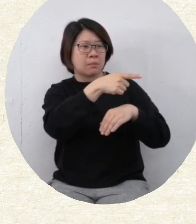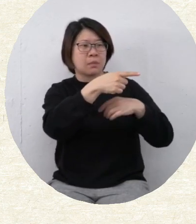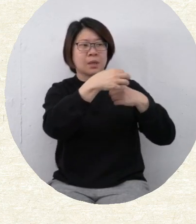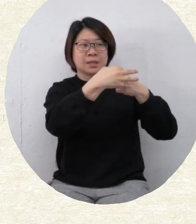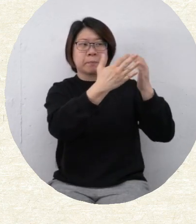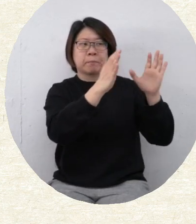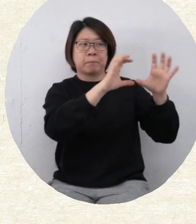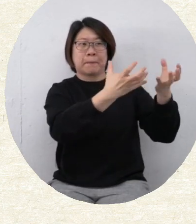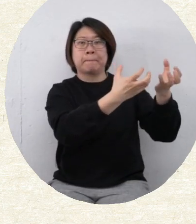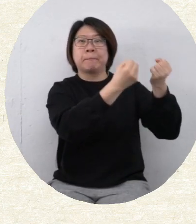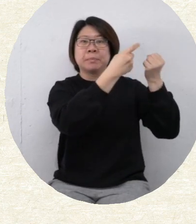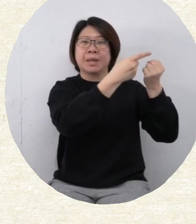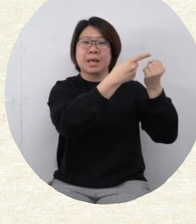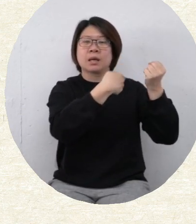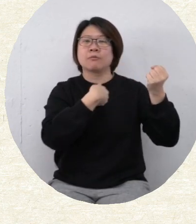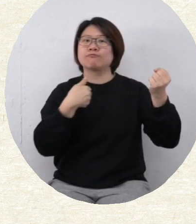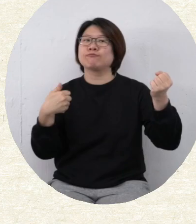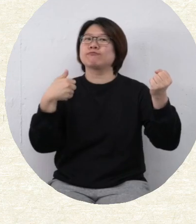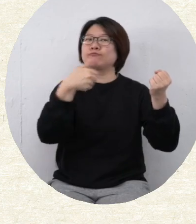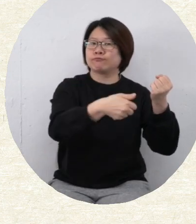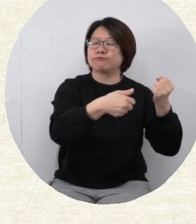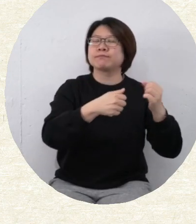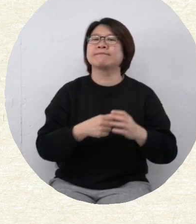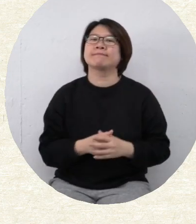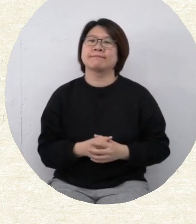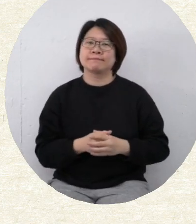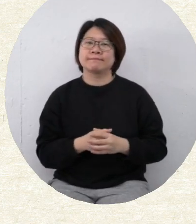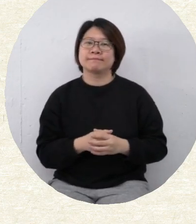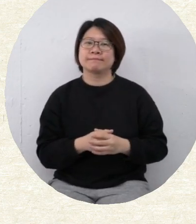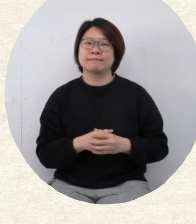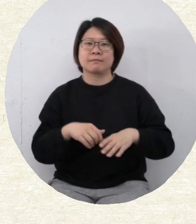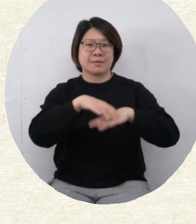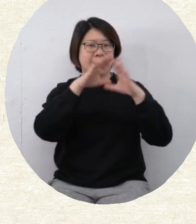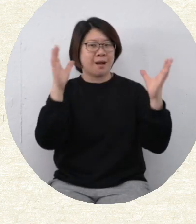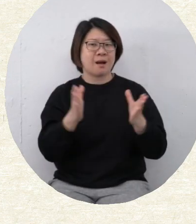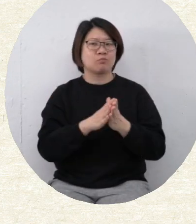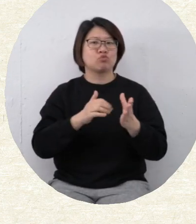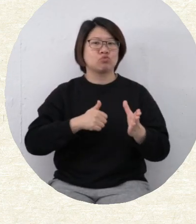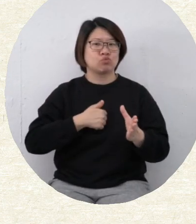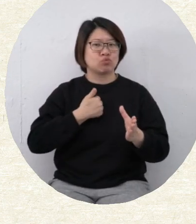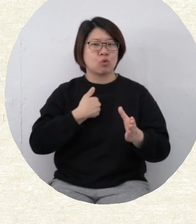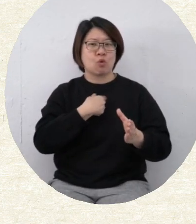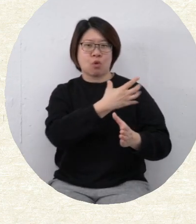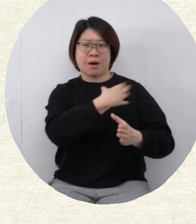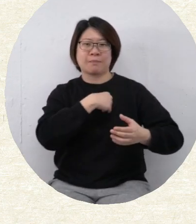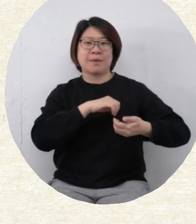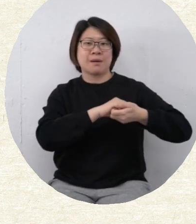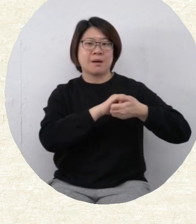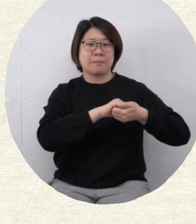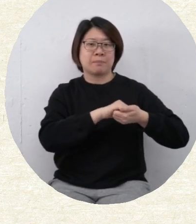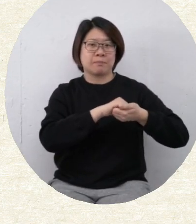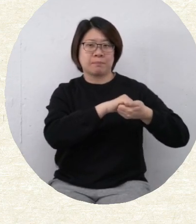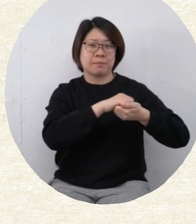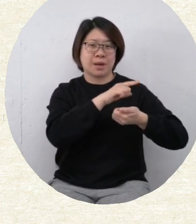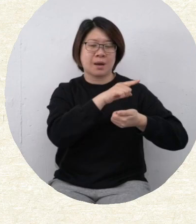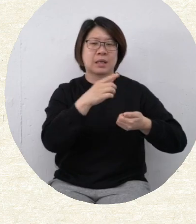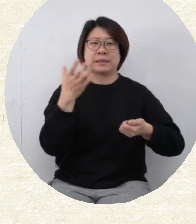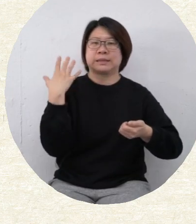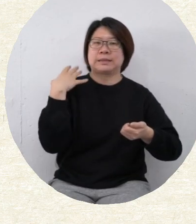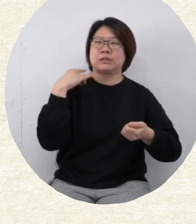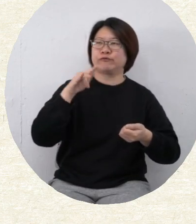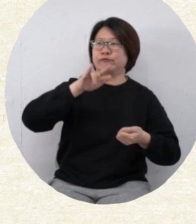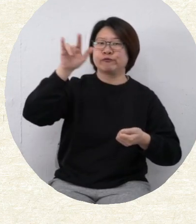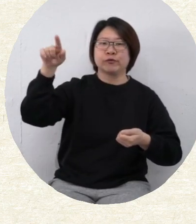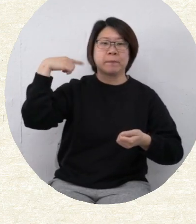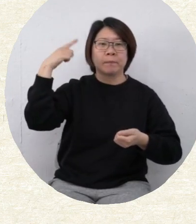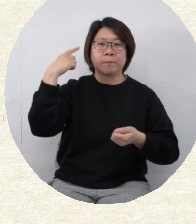in 93, and the program had just started in 1988. So I think they had